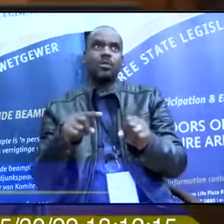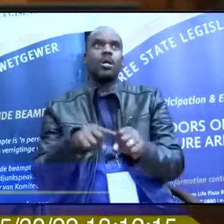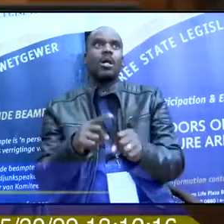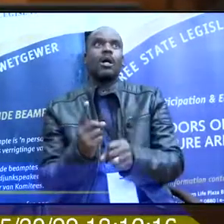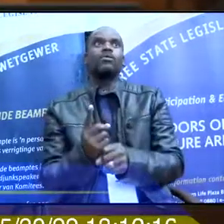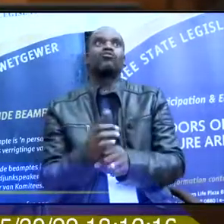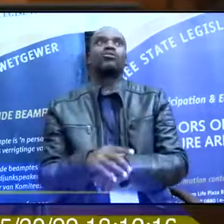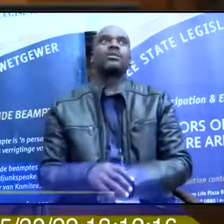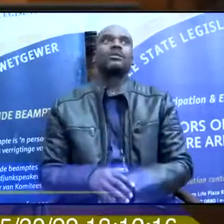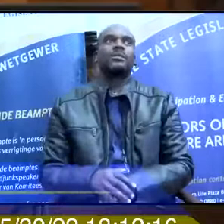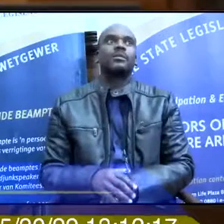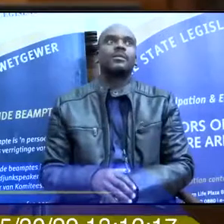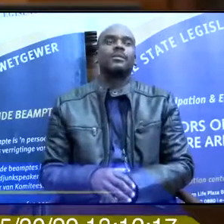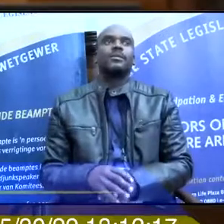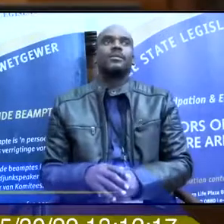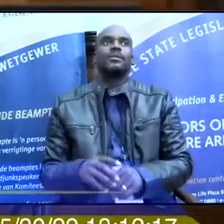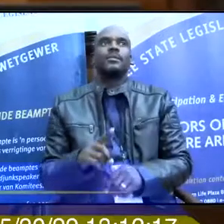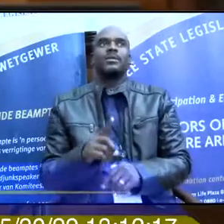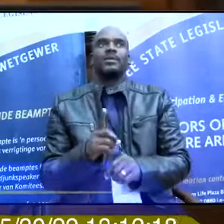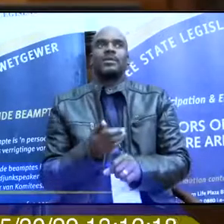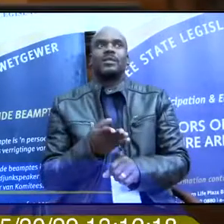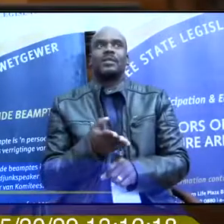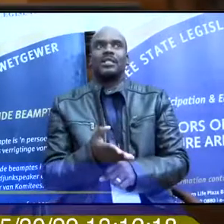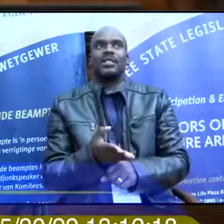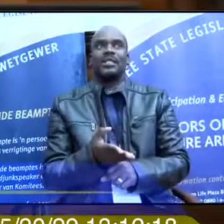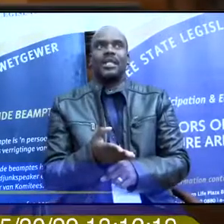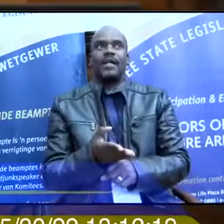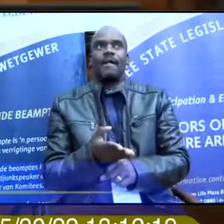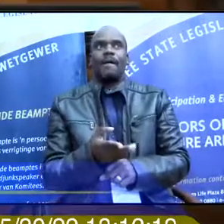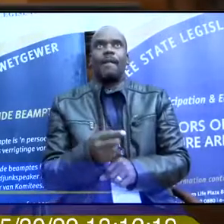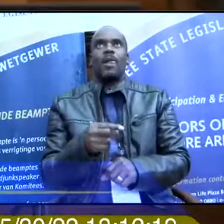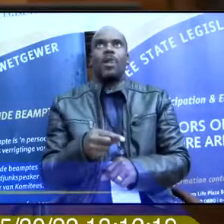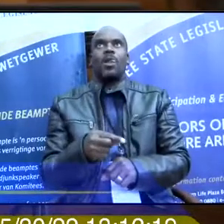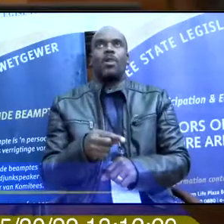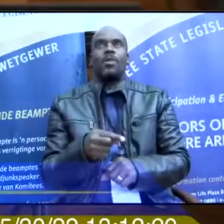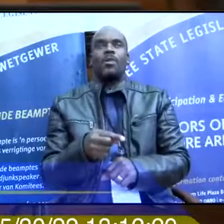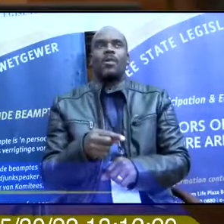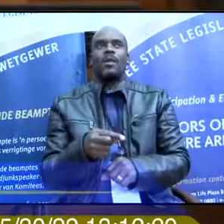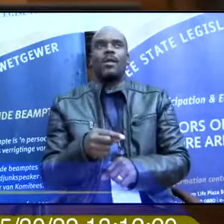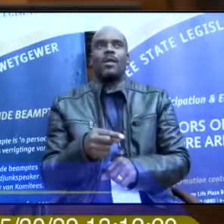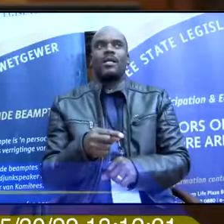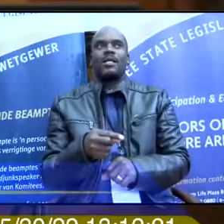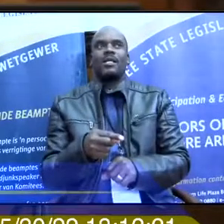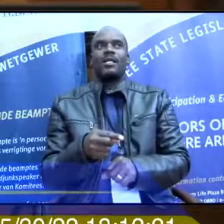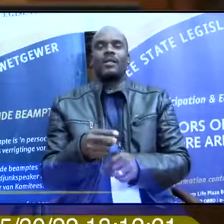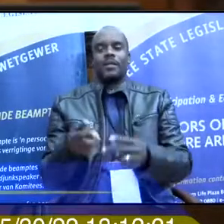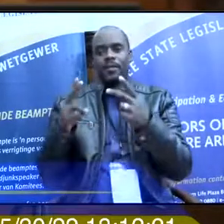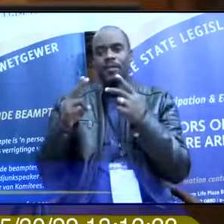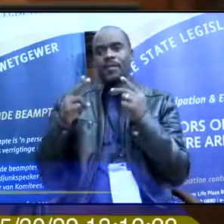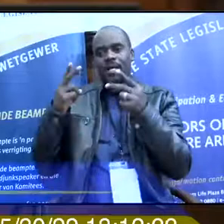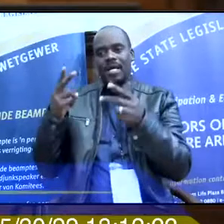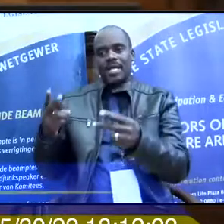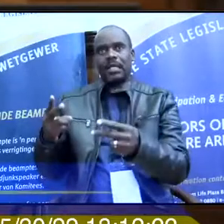let me go straight to the impact of these viruses particularly on workers or nurses